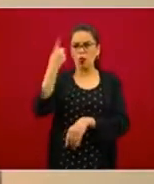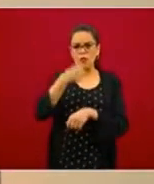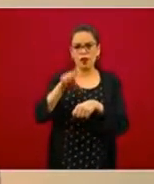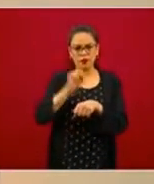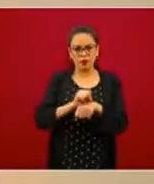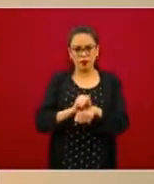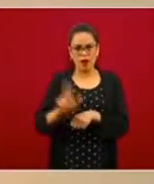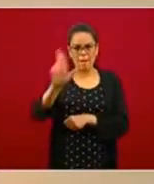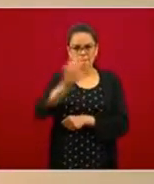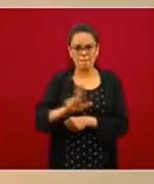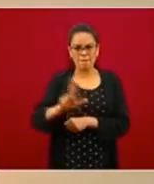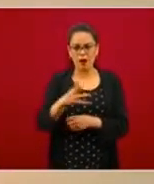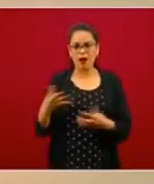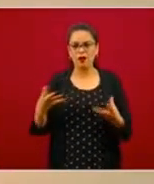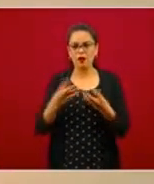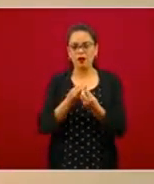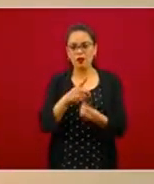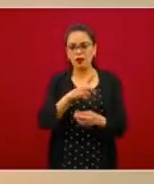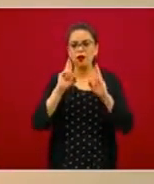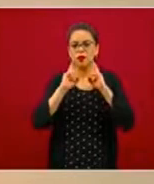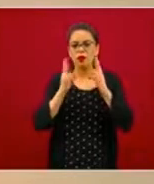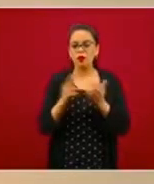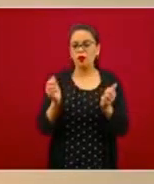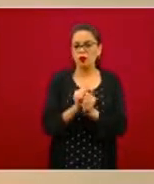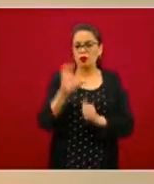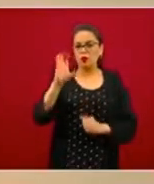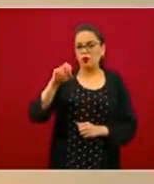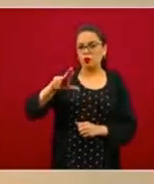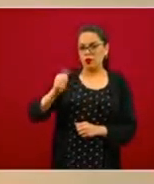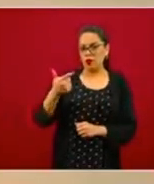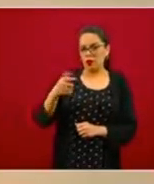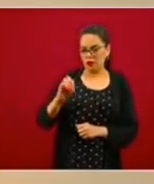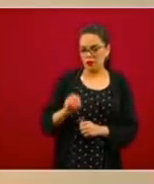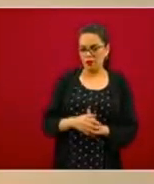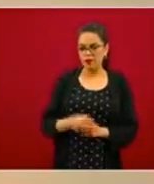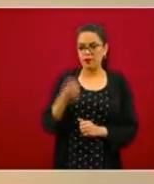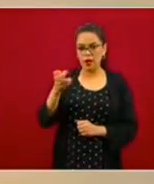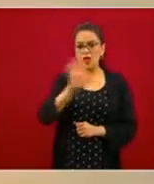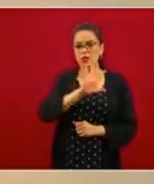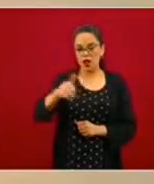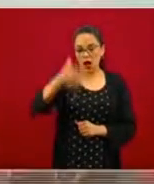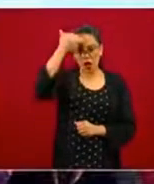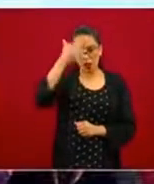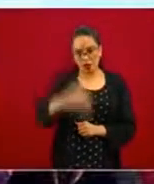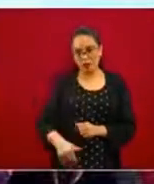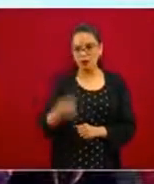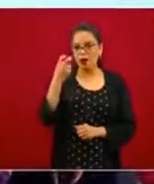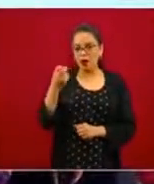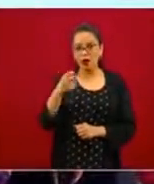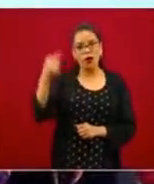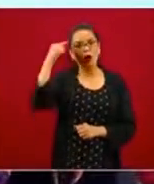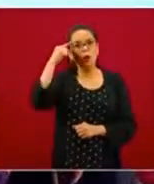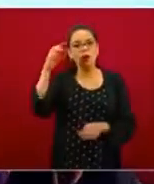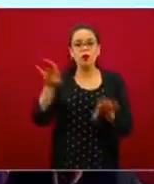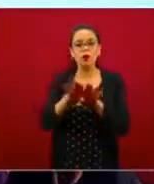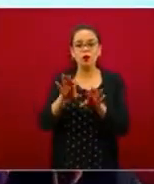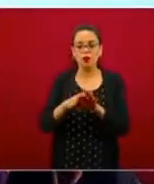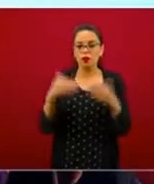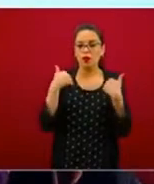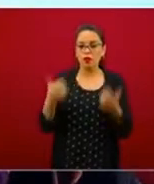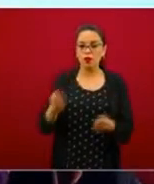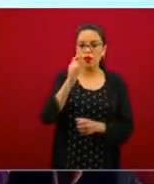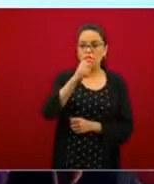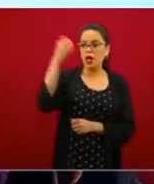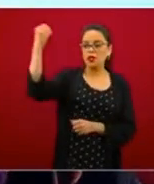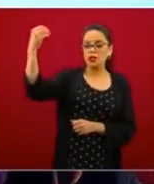won't happen, because we'd rather be more strict now, and we'll be adapting that to the change